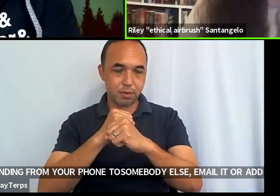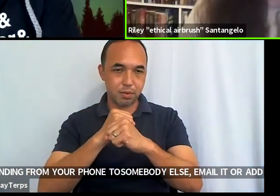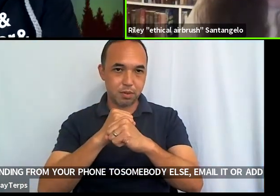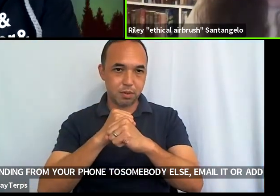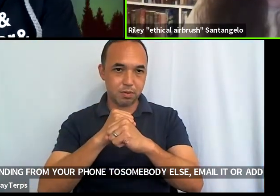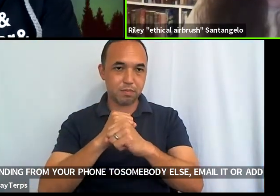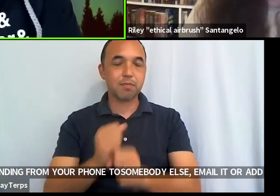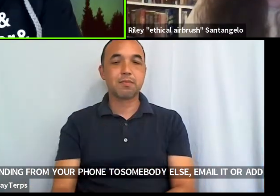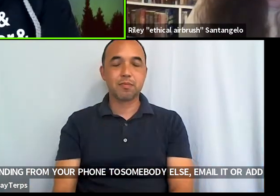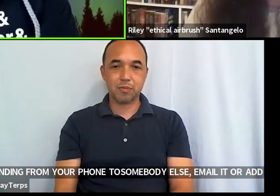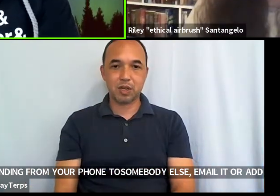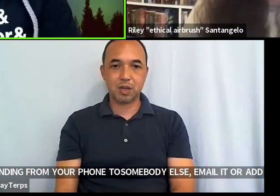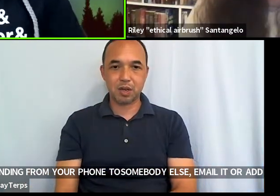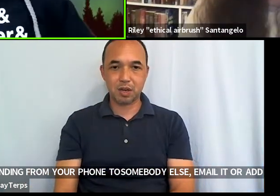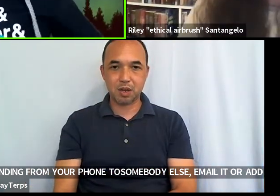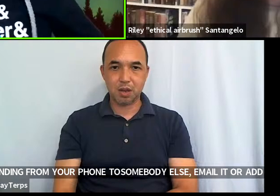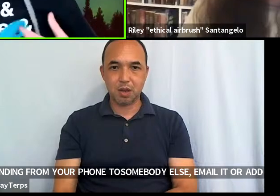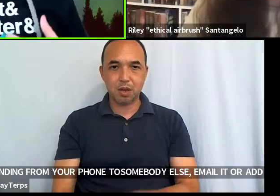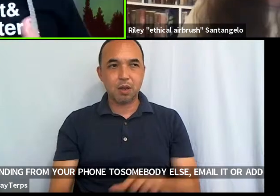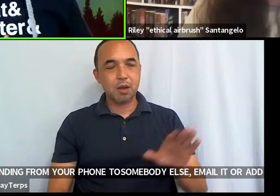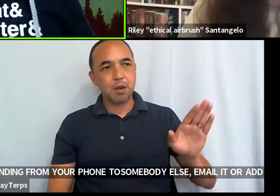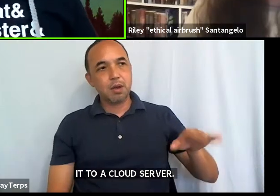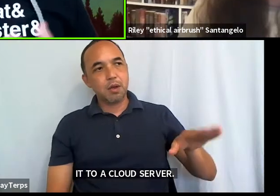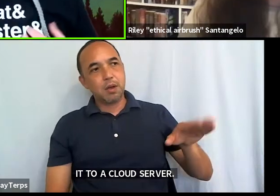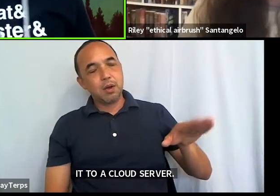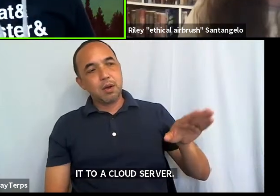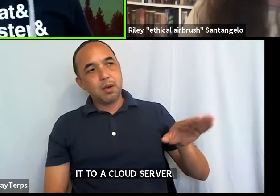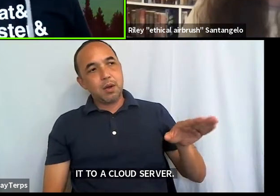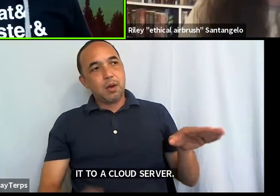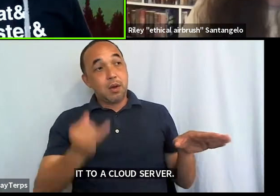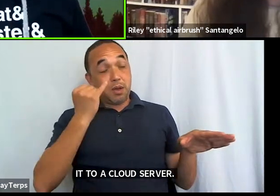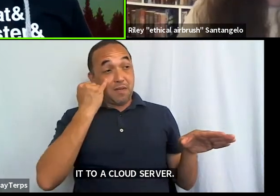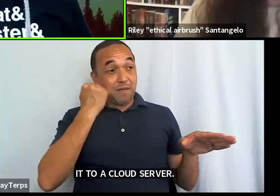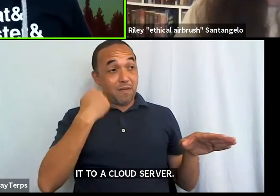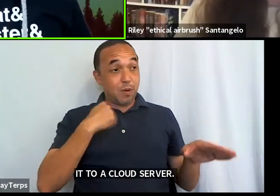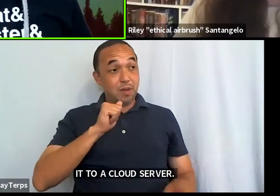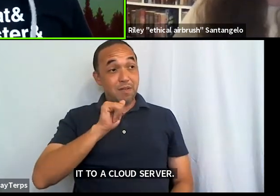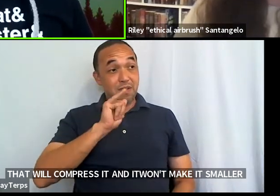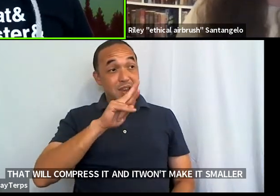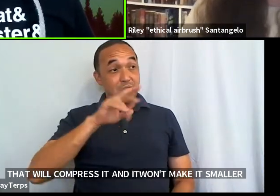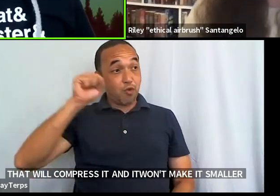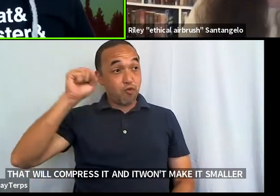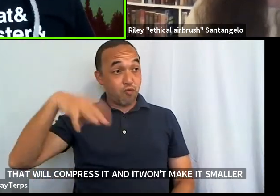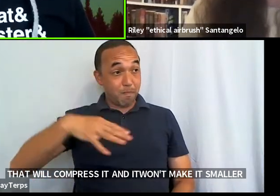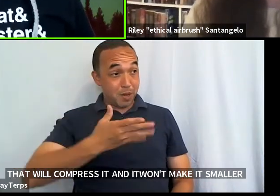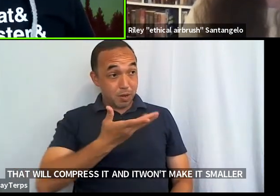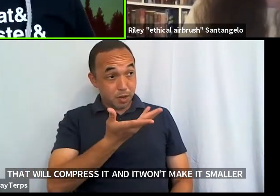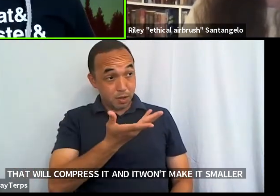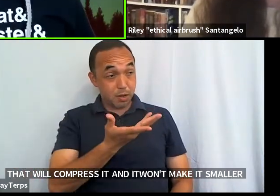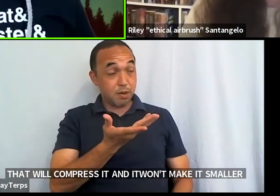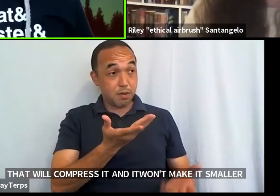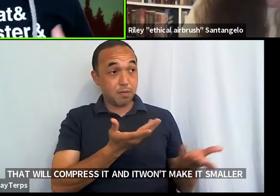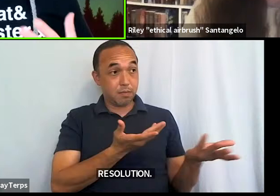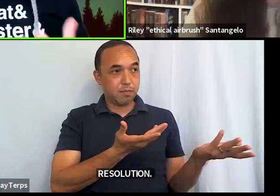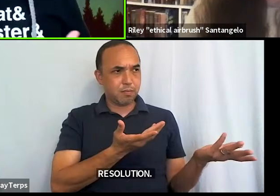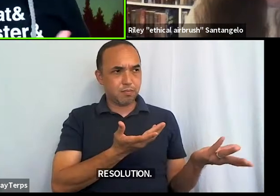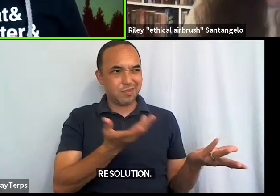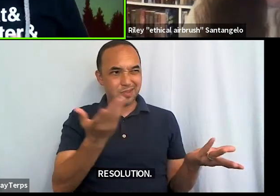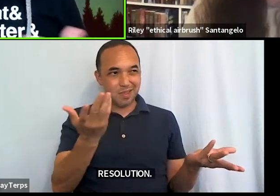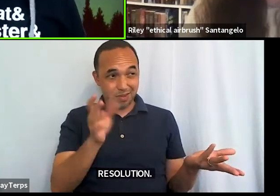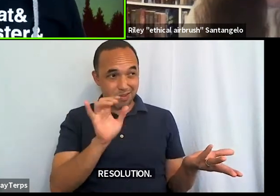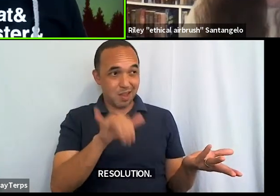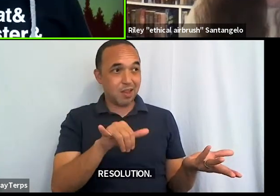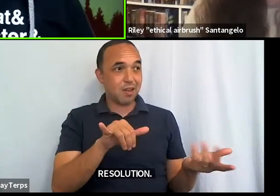resolution. Would you say if you have AirDrop, for example, as an option, like something like